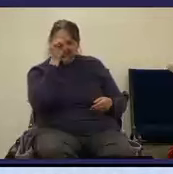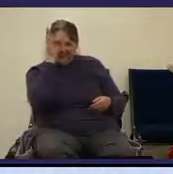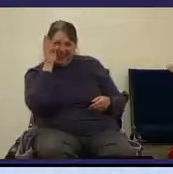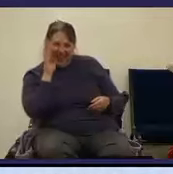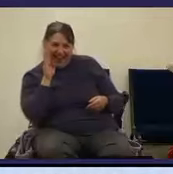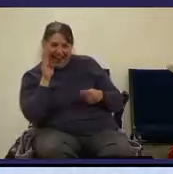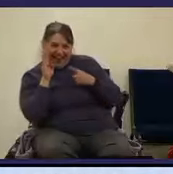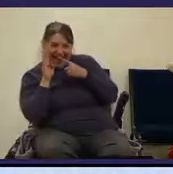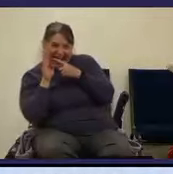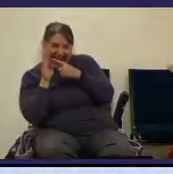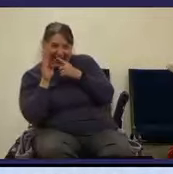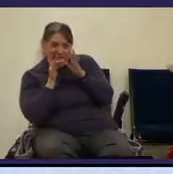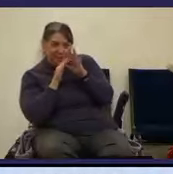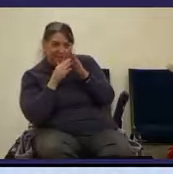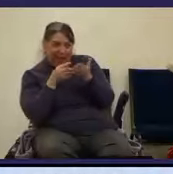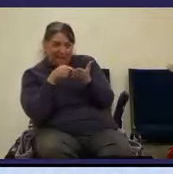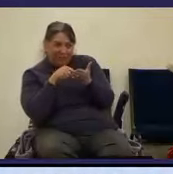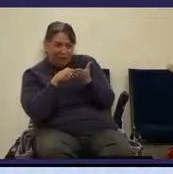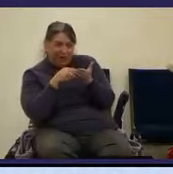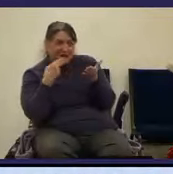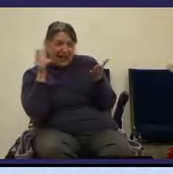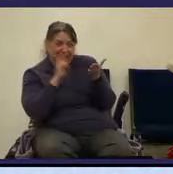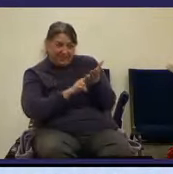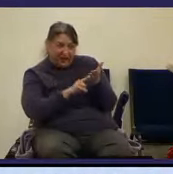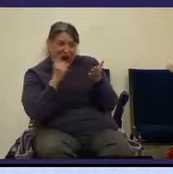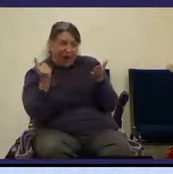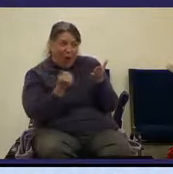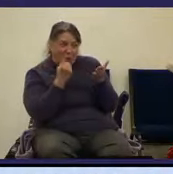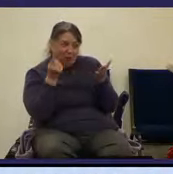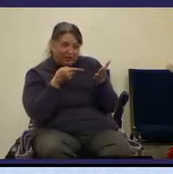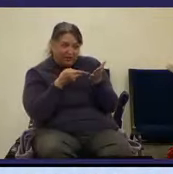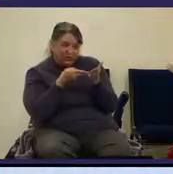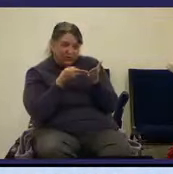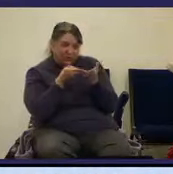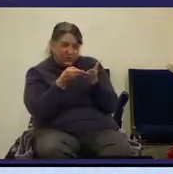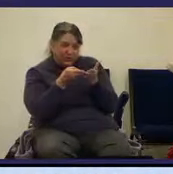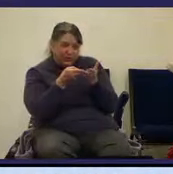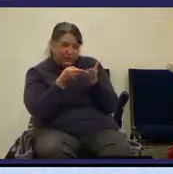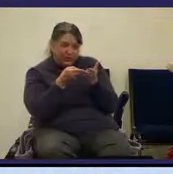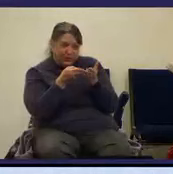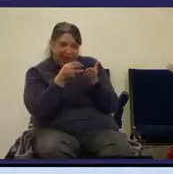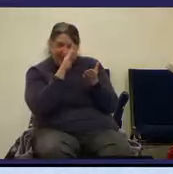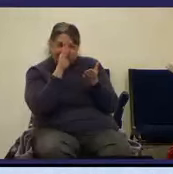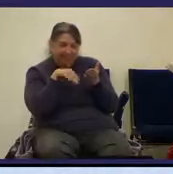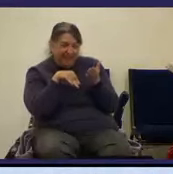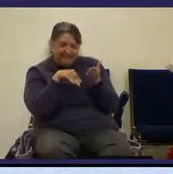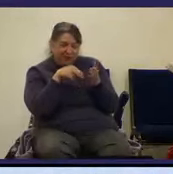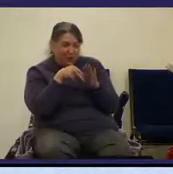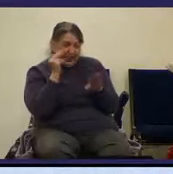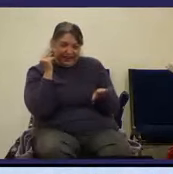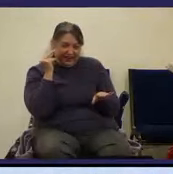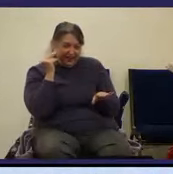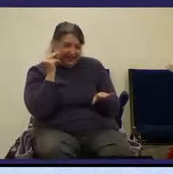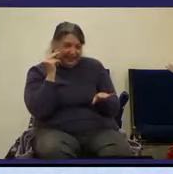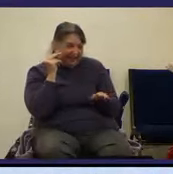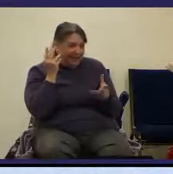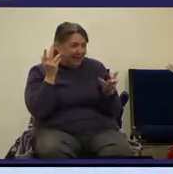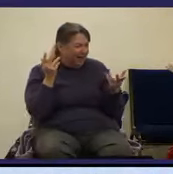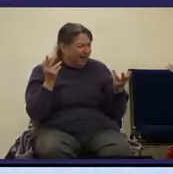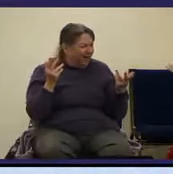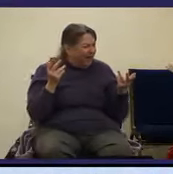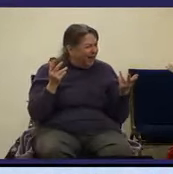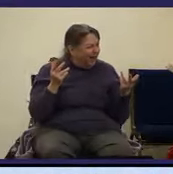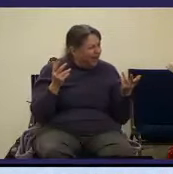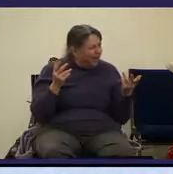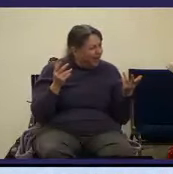contract, exactly what it says it will do. I don't have to die to collect it. No premiums do I have